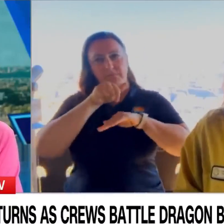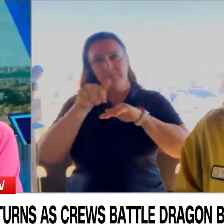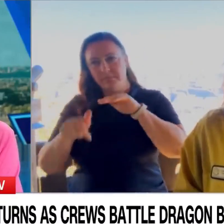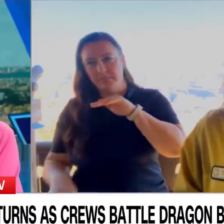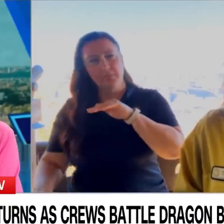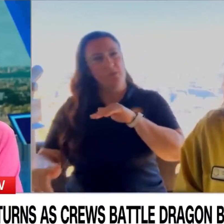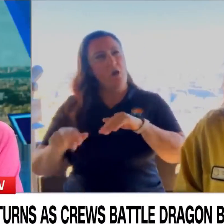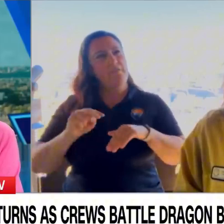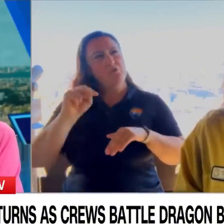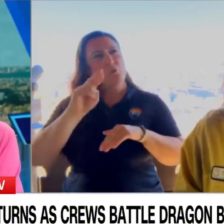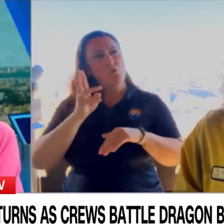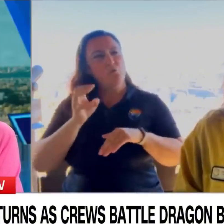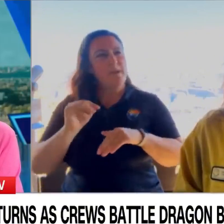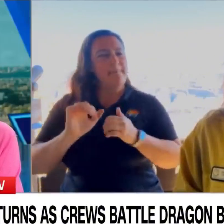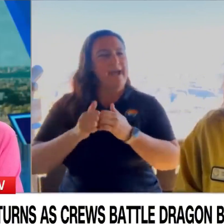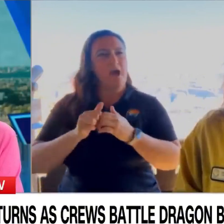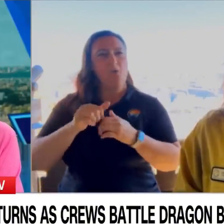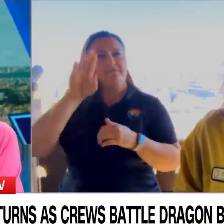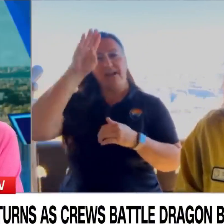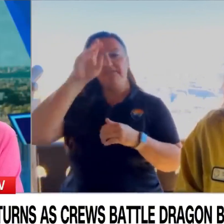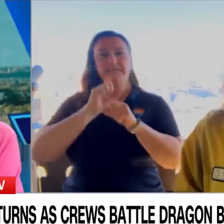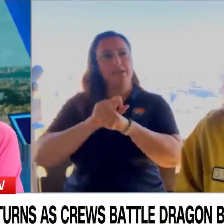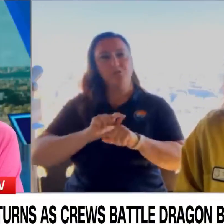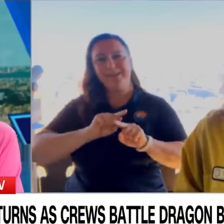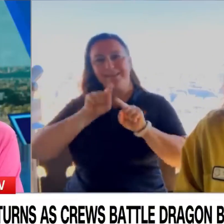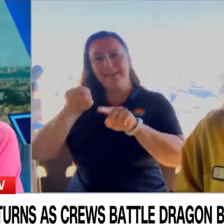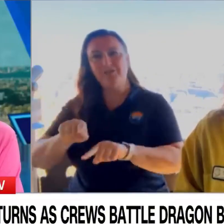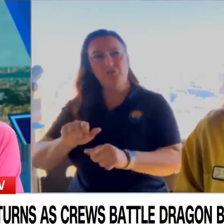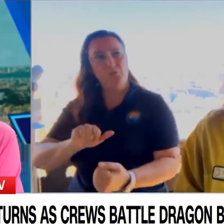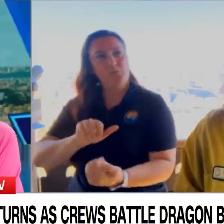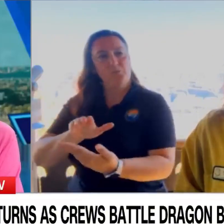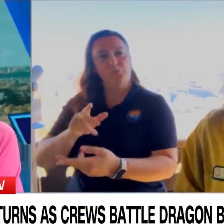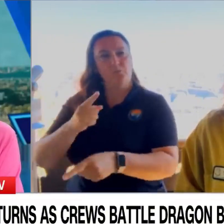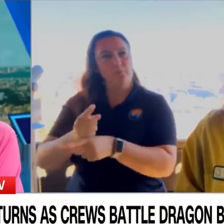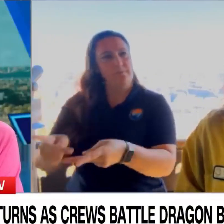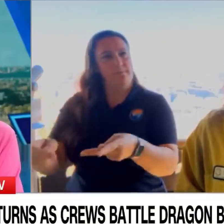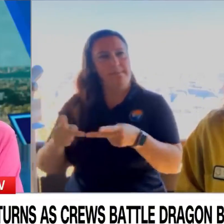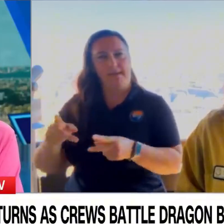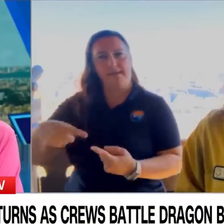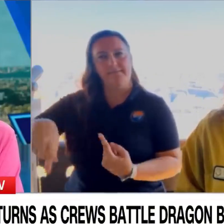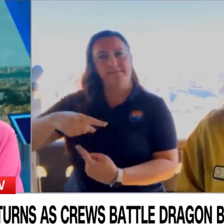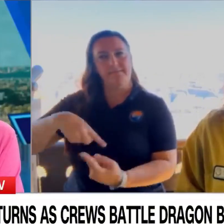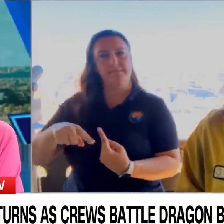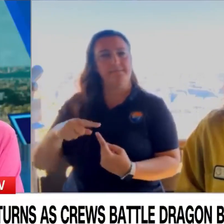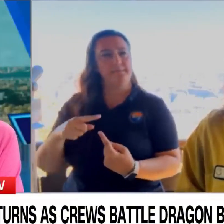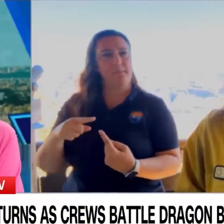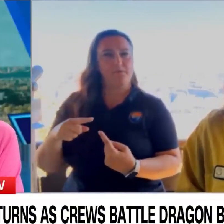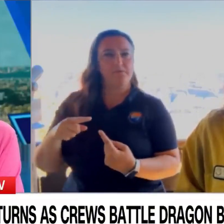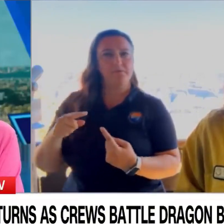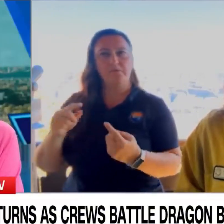are firefighters getting to those, aggressive, fire areas?